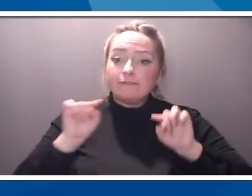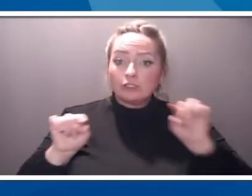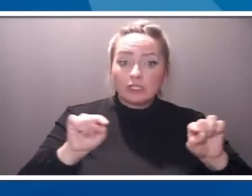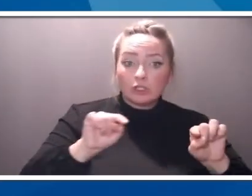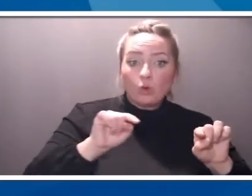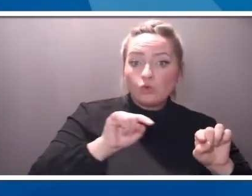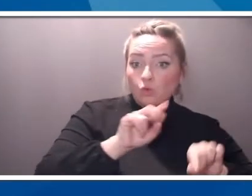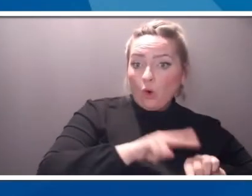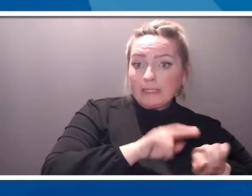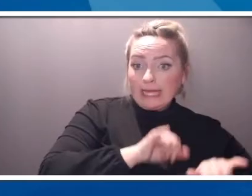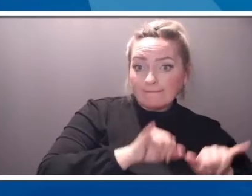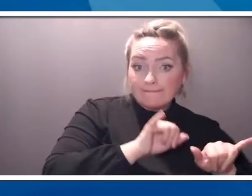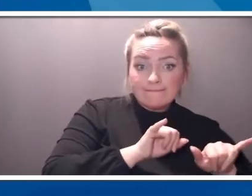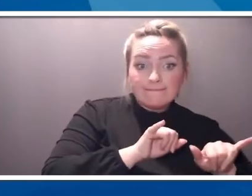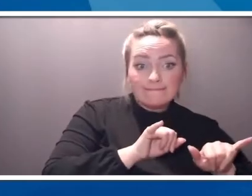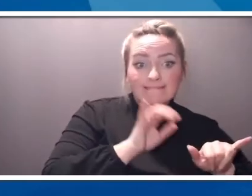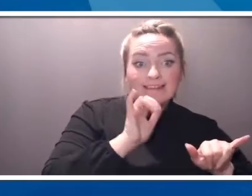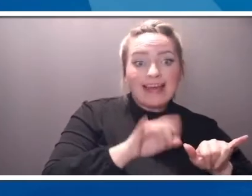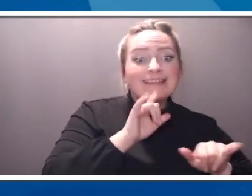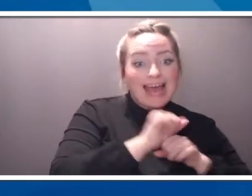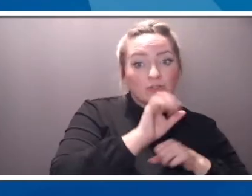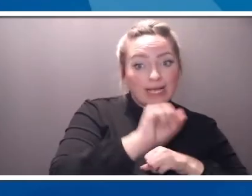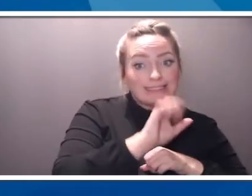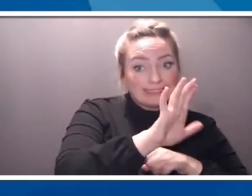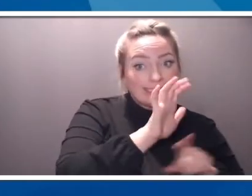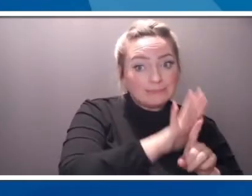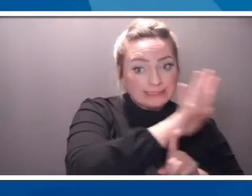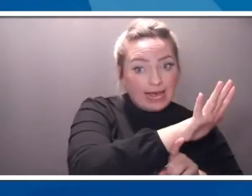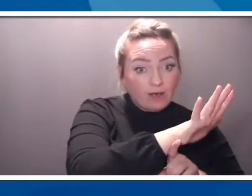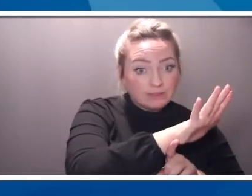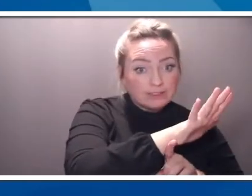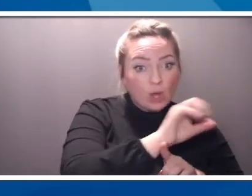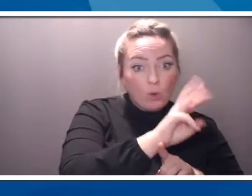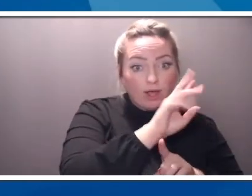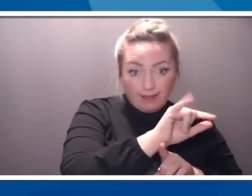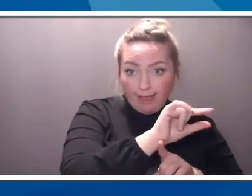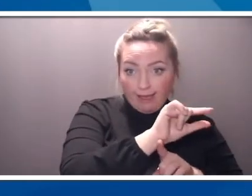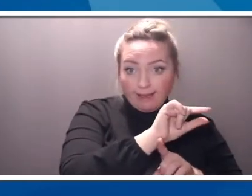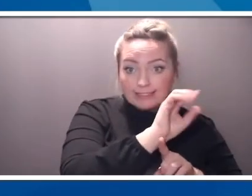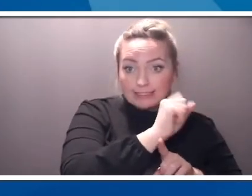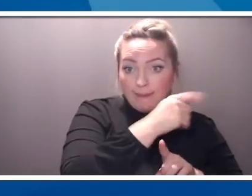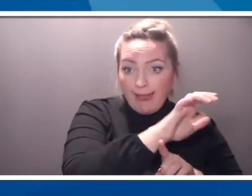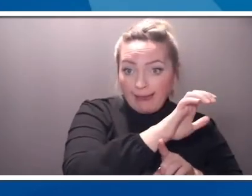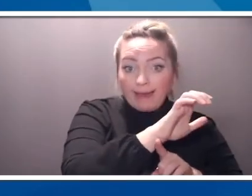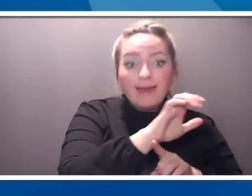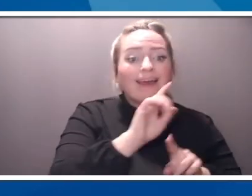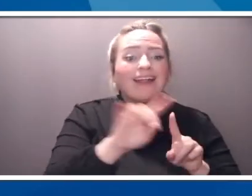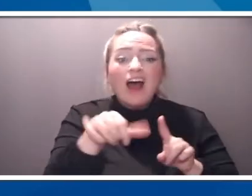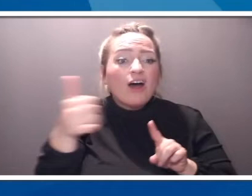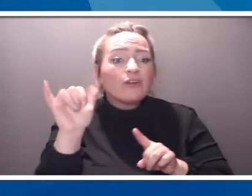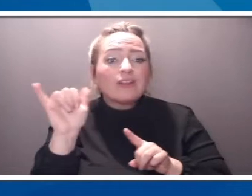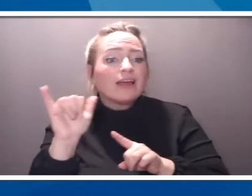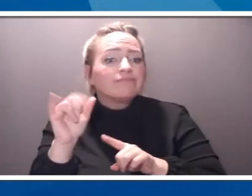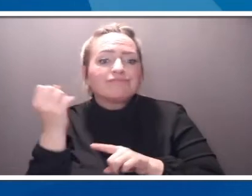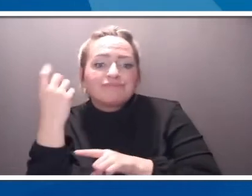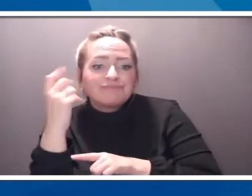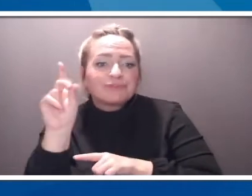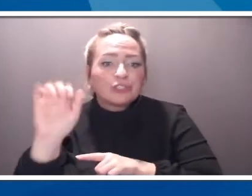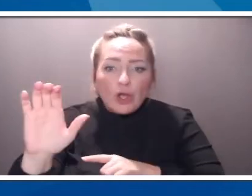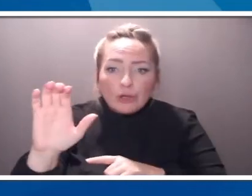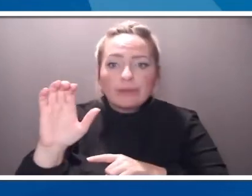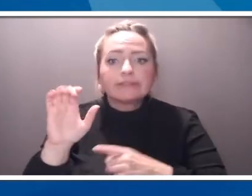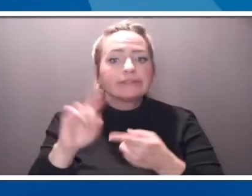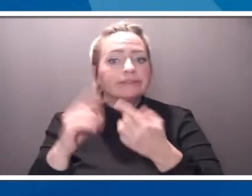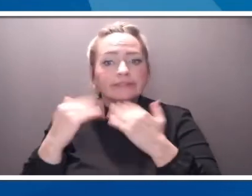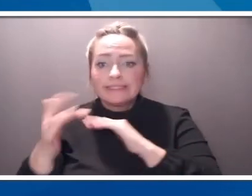is the difference between normative, so that's actually the SCs themselves, the WCAG spec itself, and then anything else,